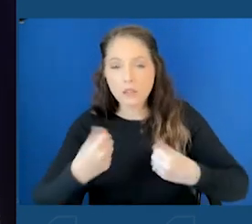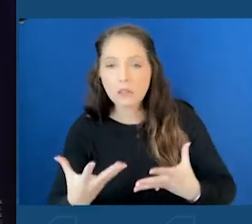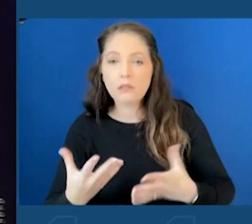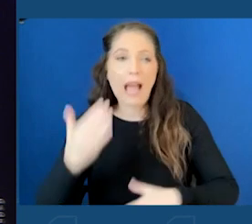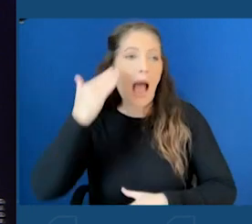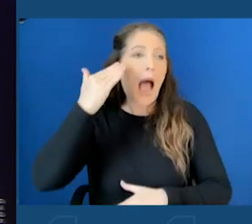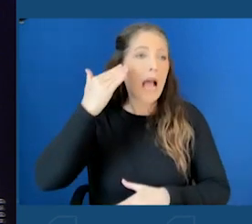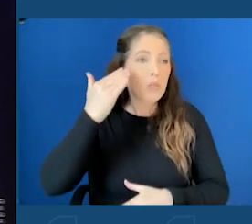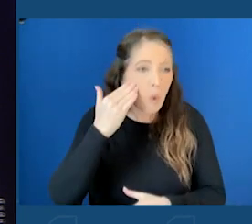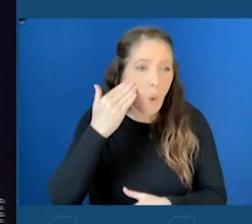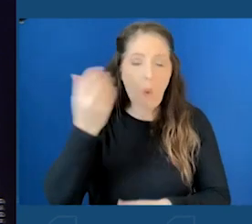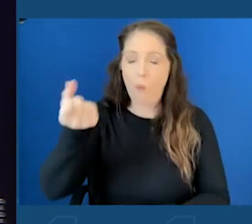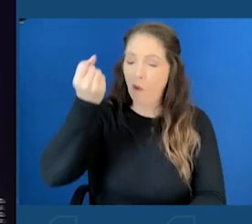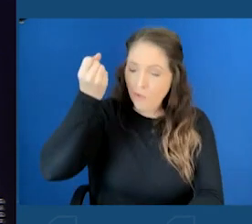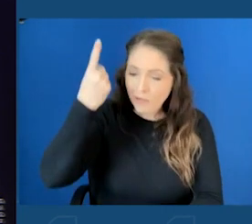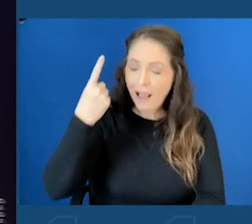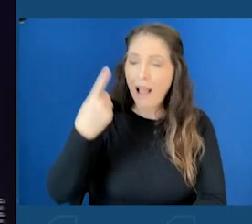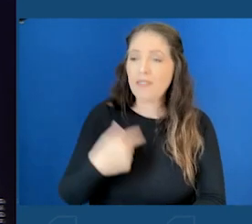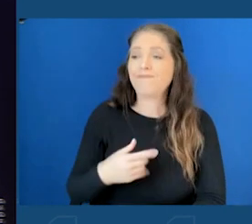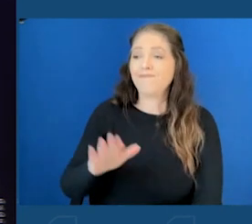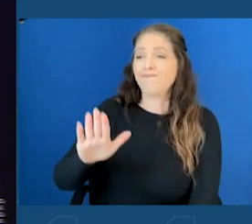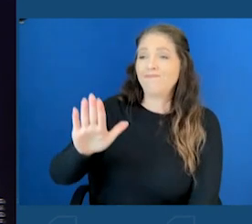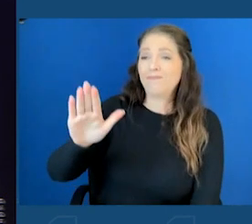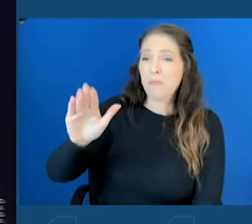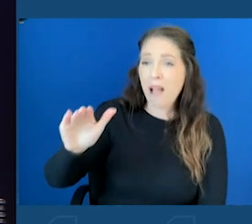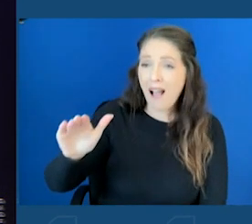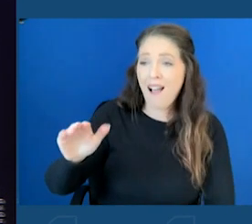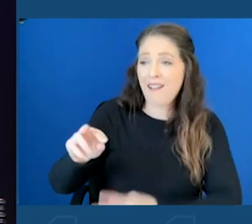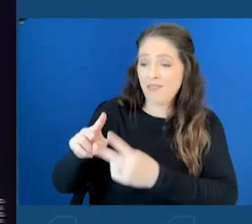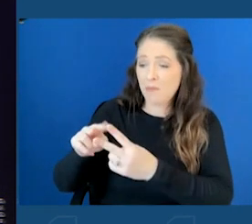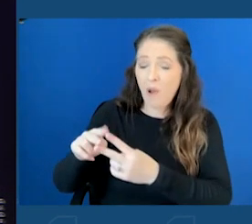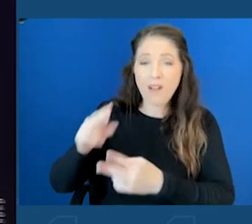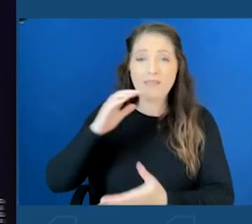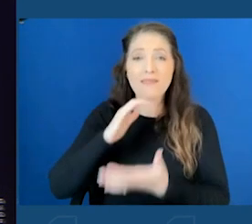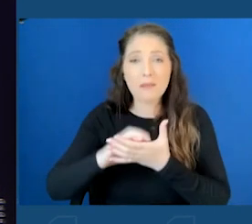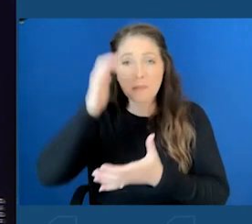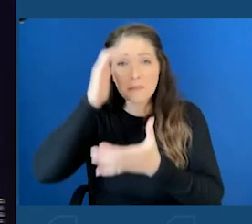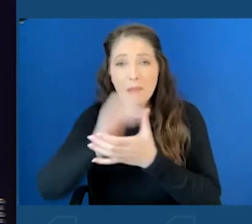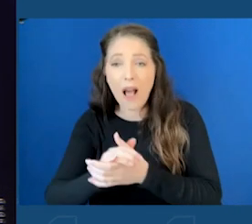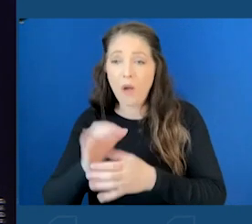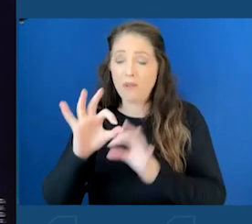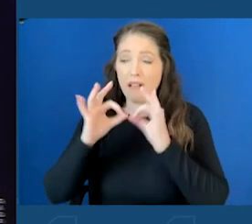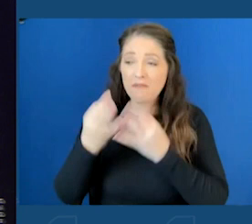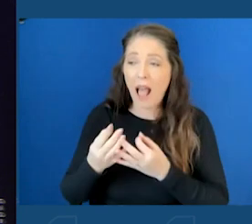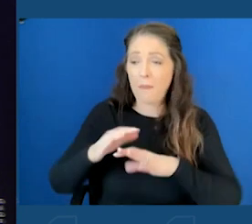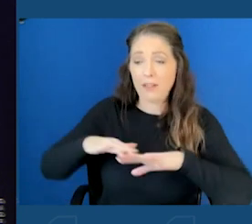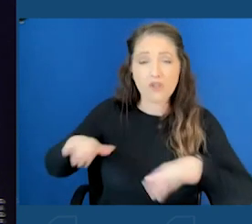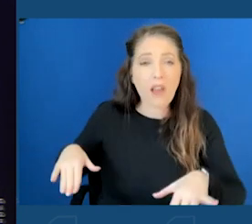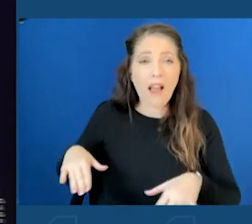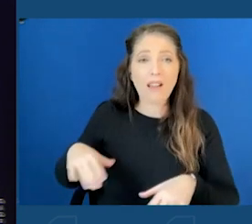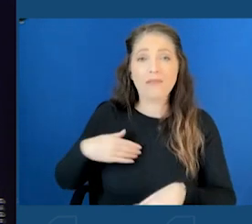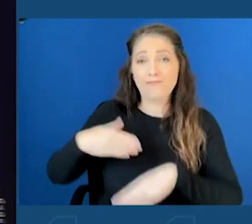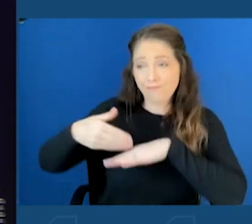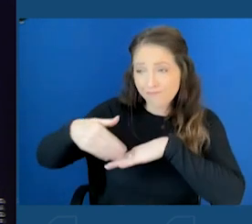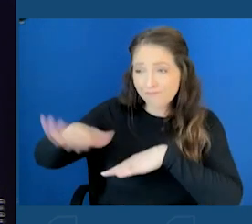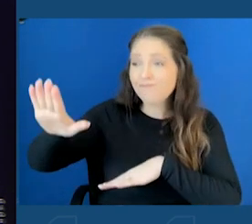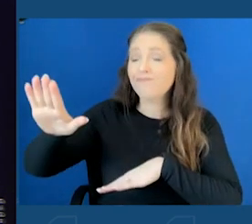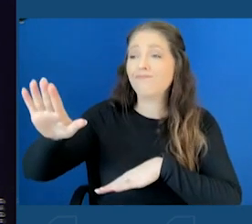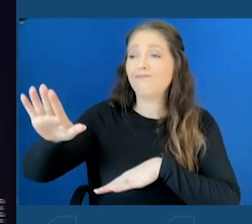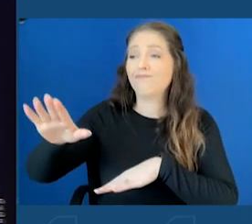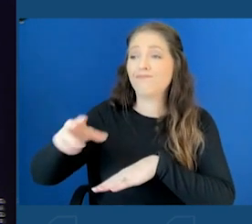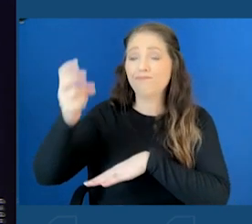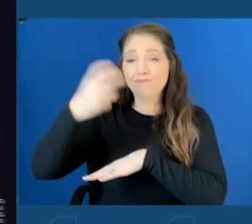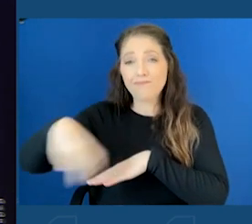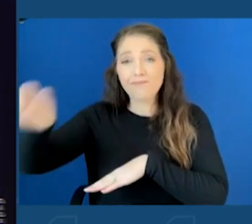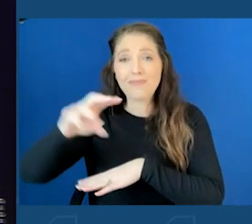your spouse, member of your family, maybe your children, as they went off for a long journey, 6